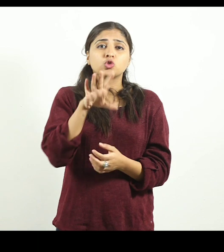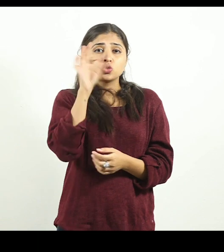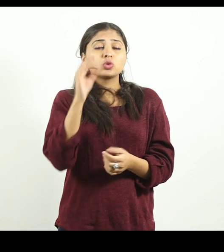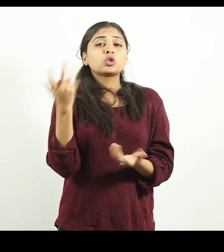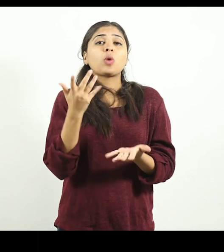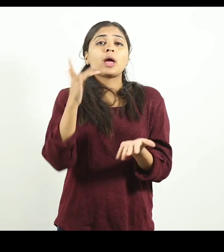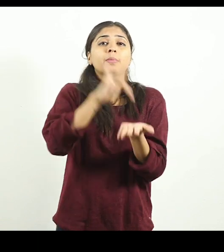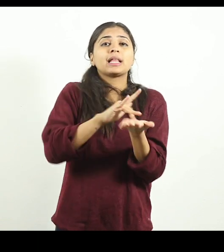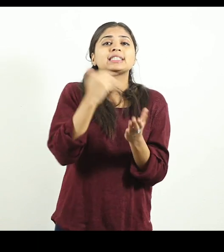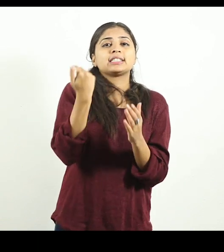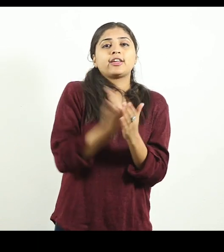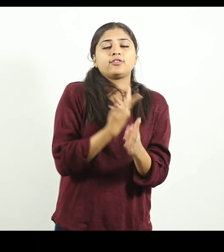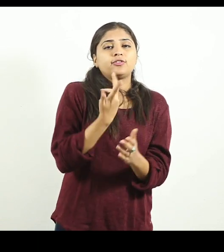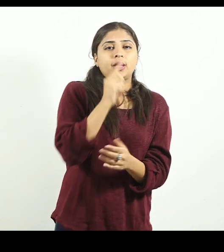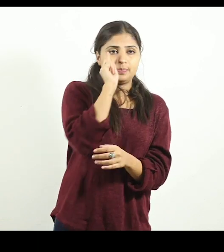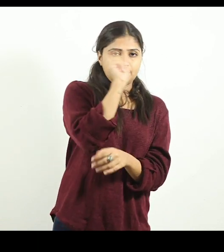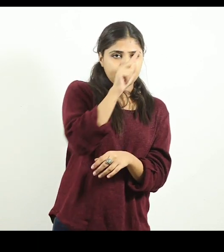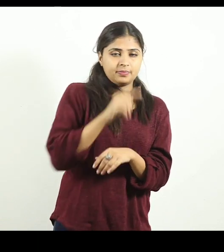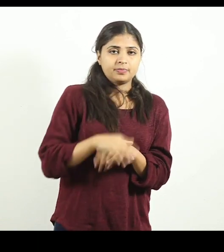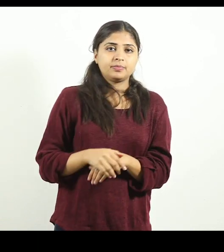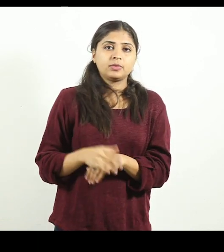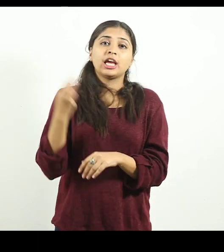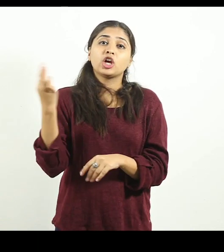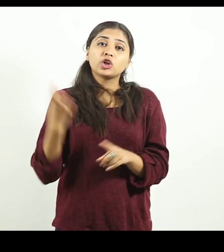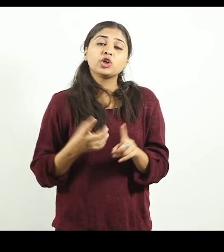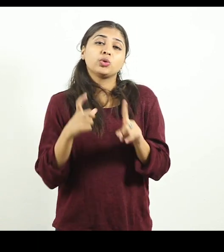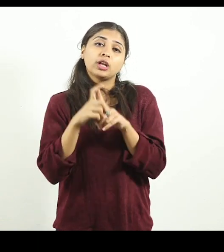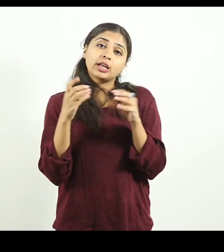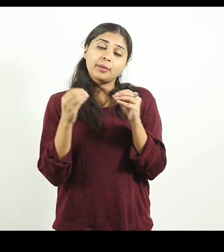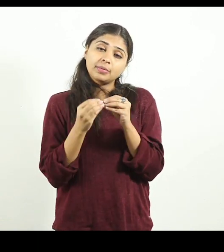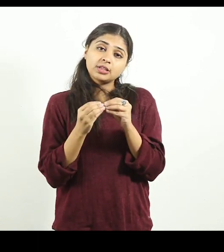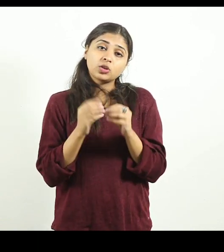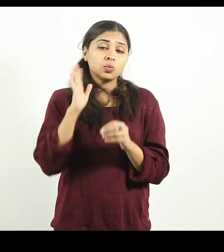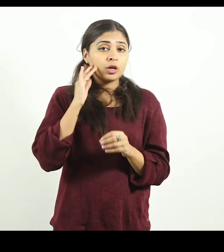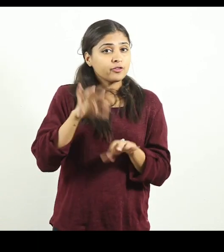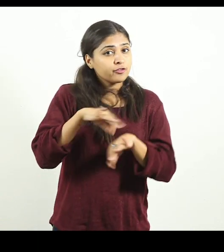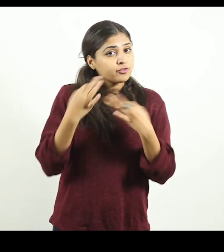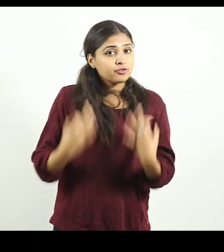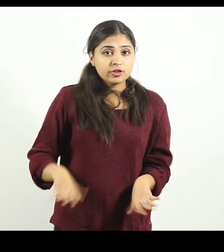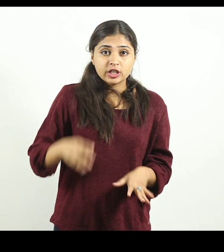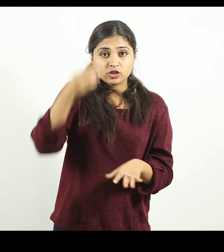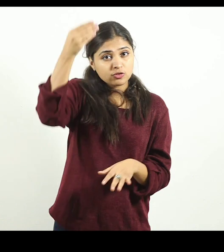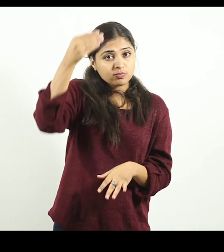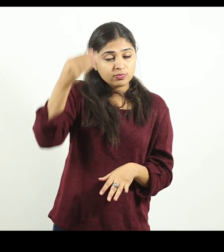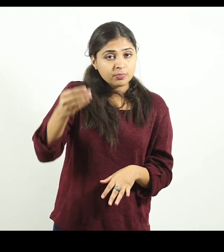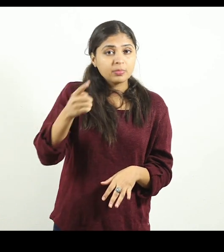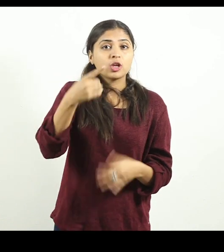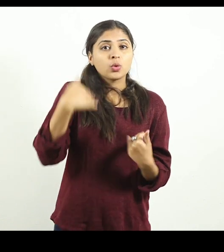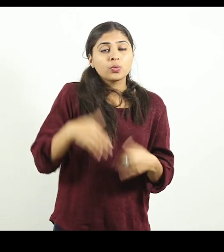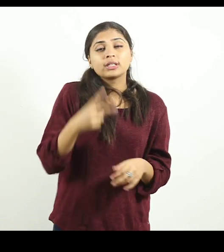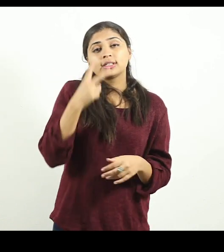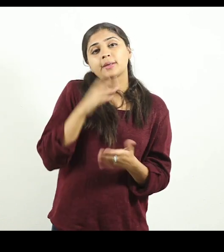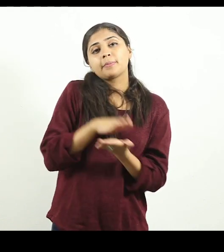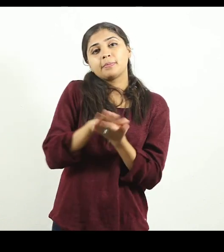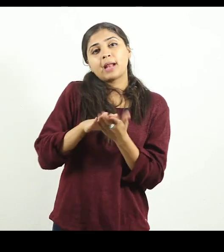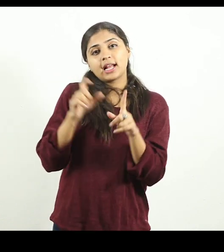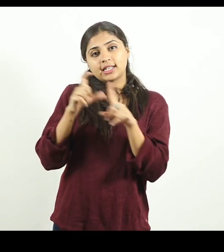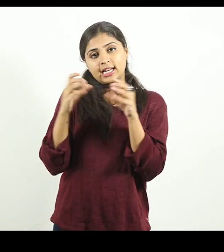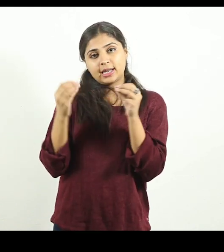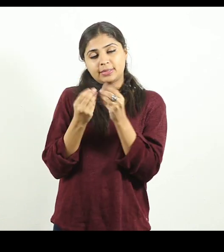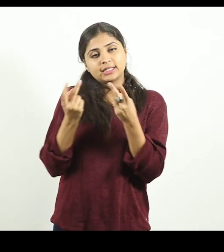the location to save the database. Your new database. Once you have completed the above task, you should see the blank database like